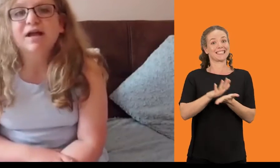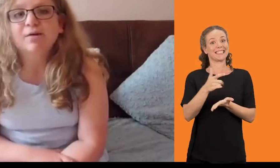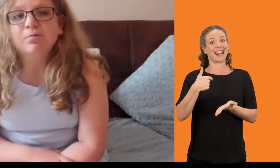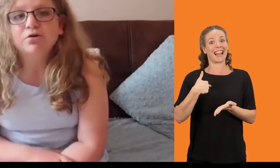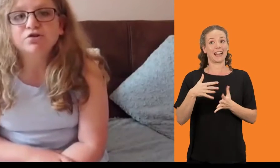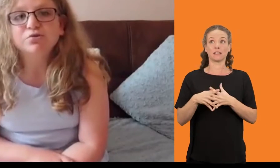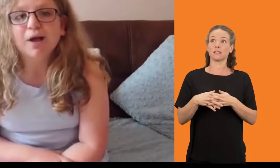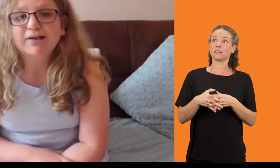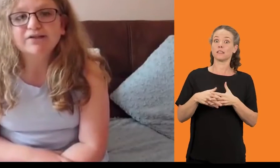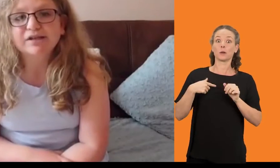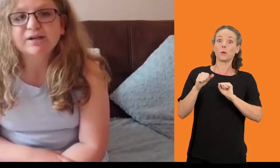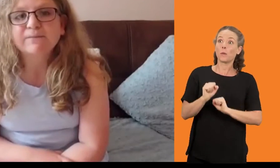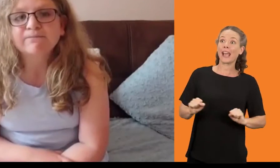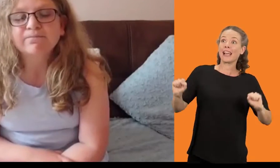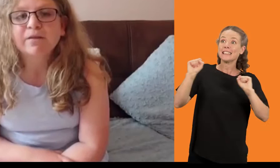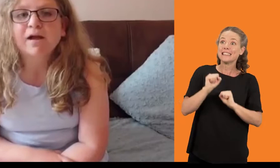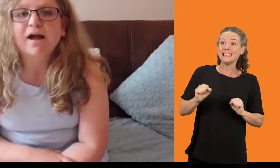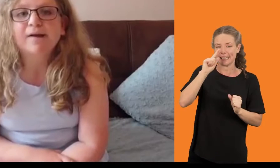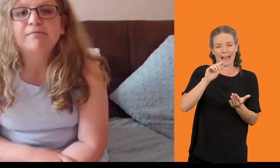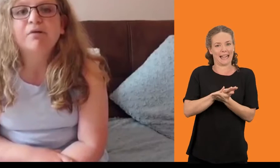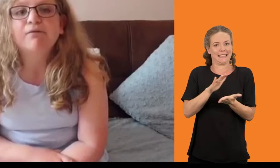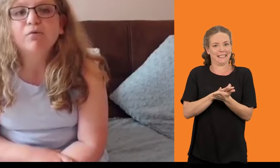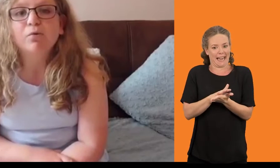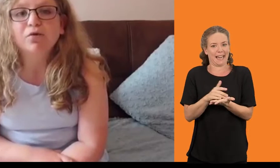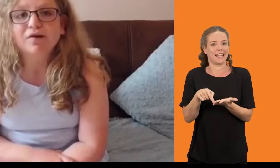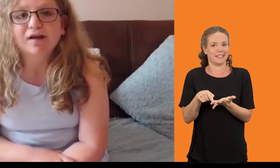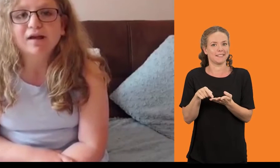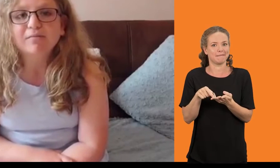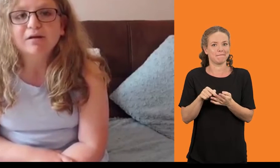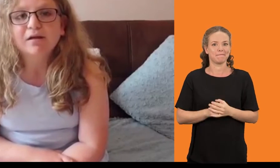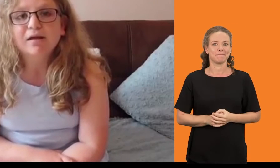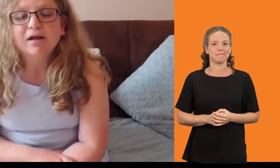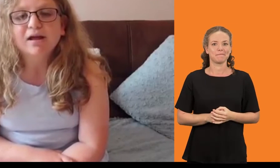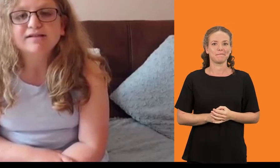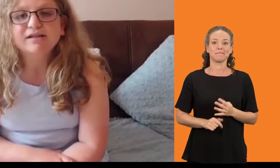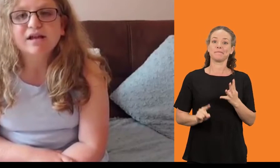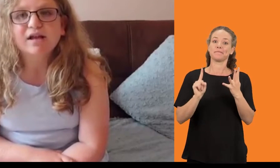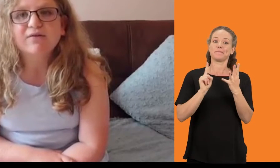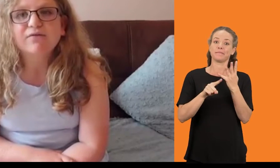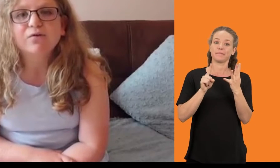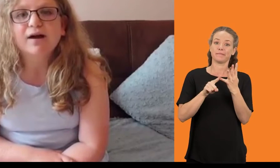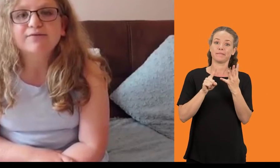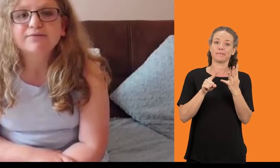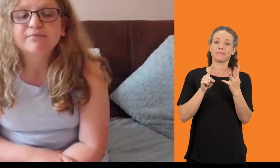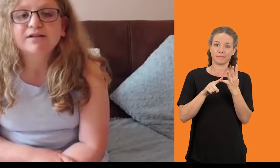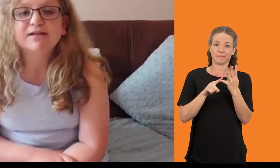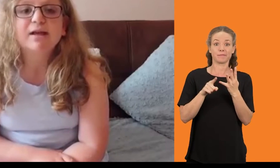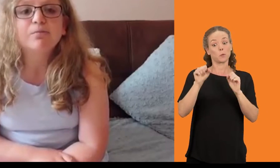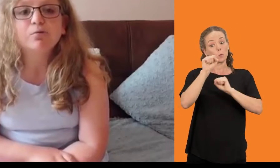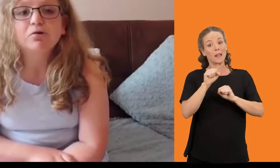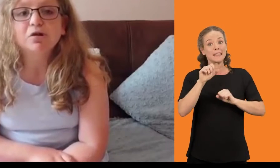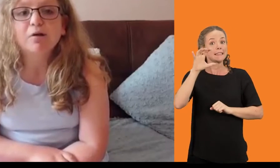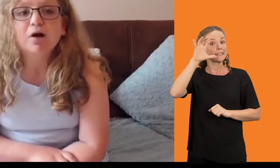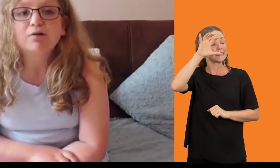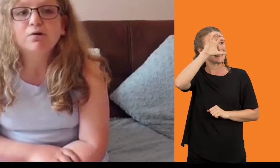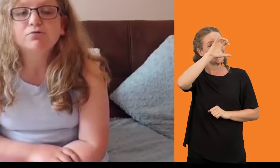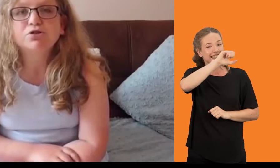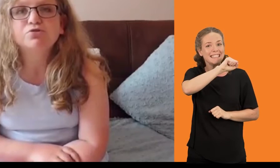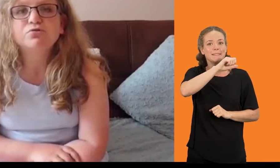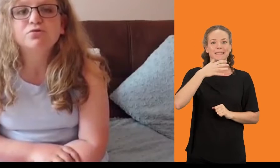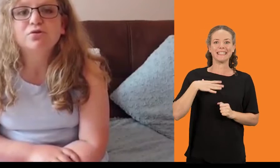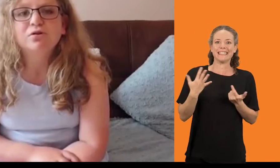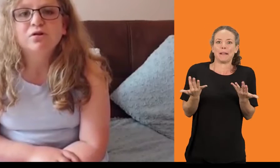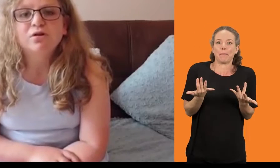keep you entertained whilst you're waiting and my fourth tip is if you have something to keep you occupied